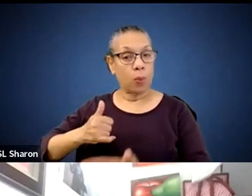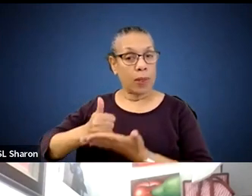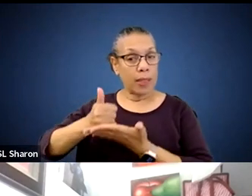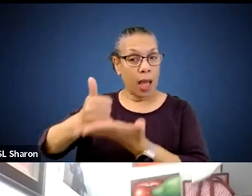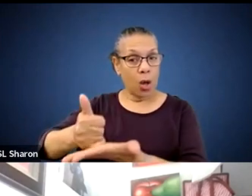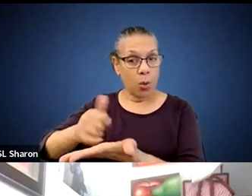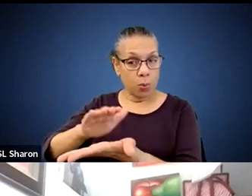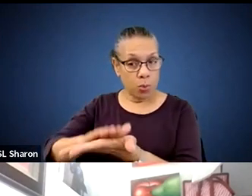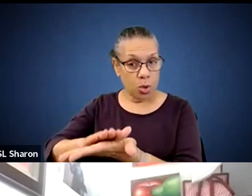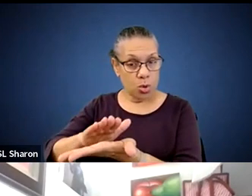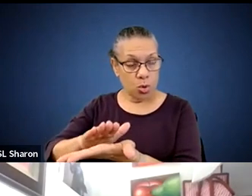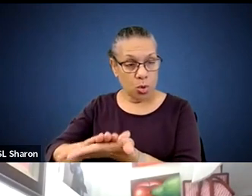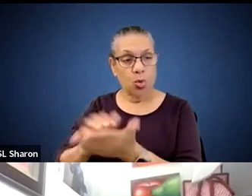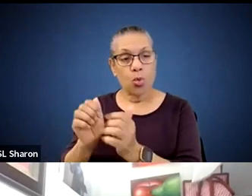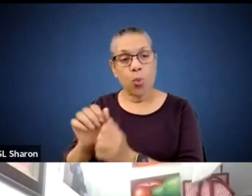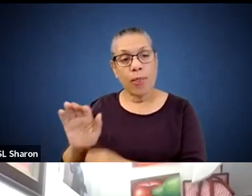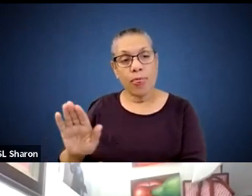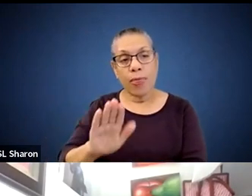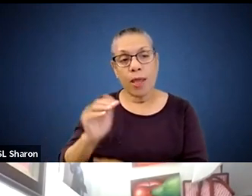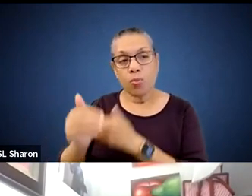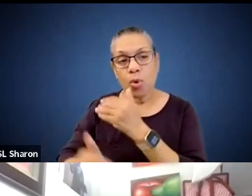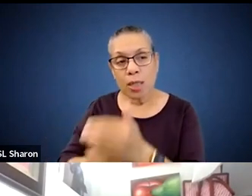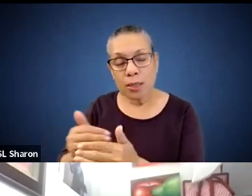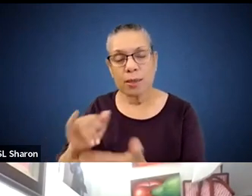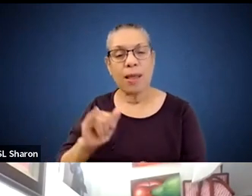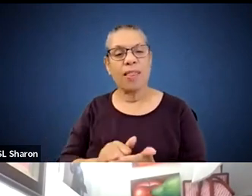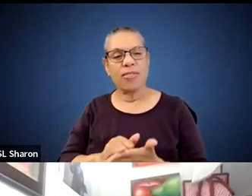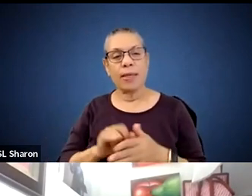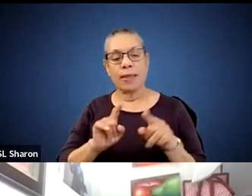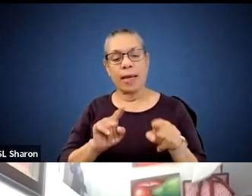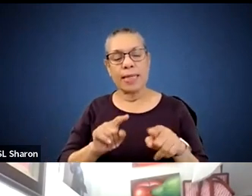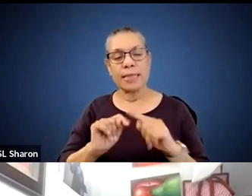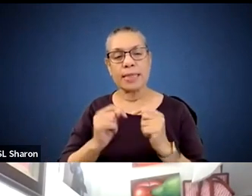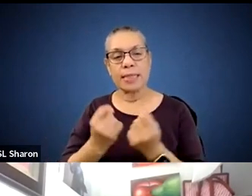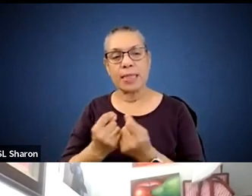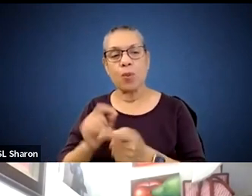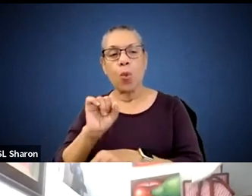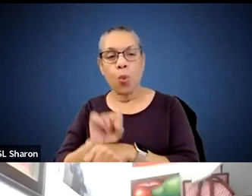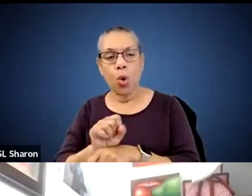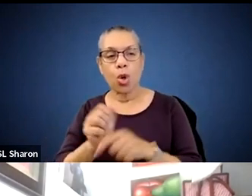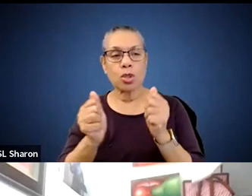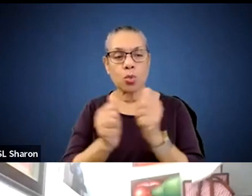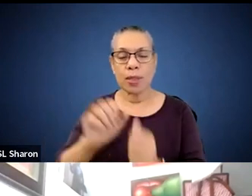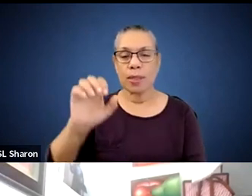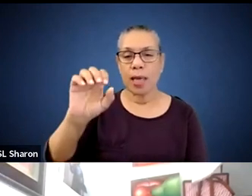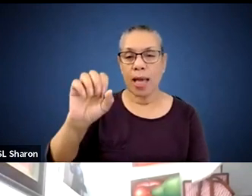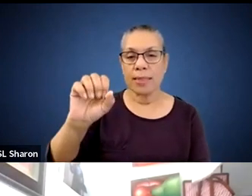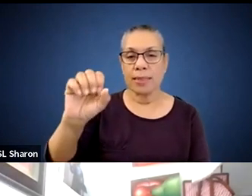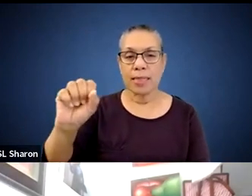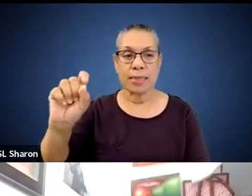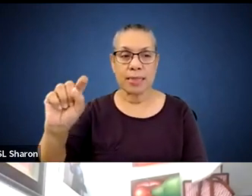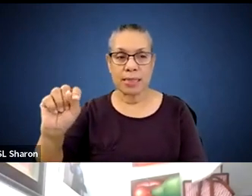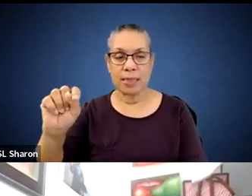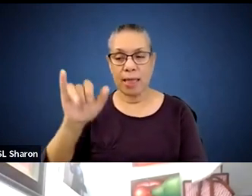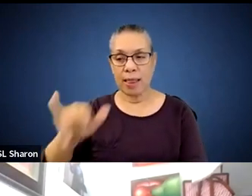help them Implement in terms of a process is that the attendance Team Works closely and in conjunction with the SST so that